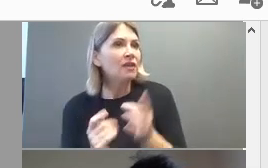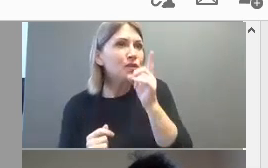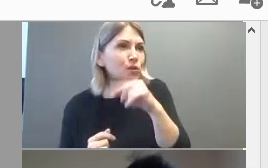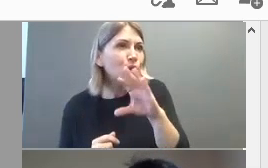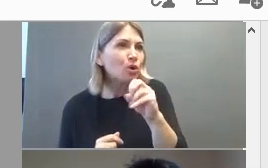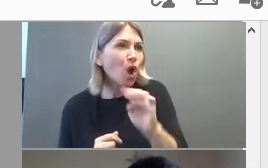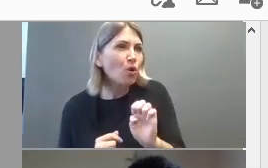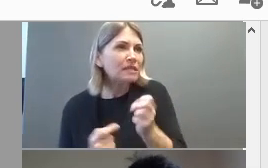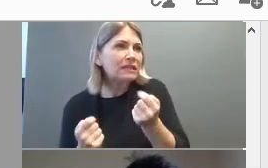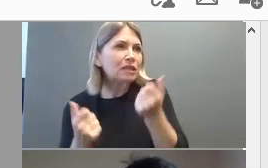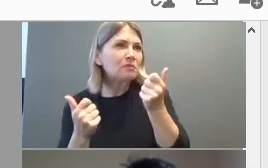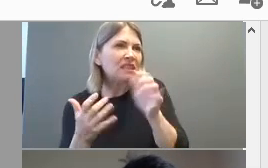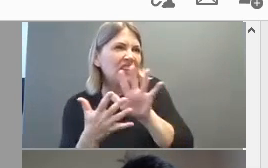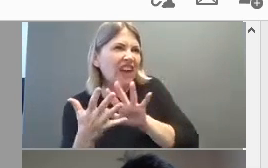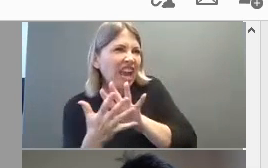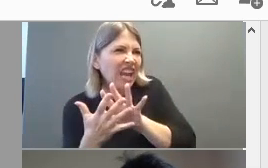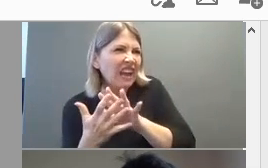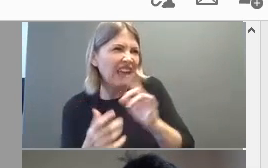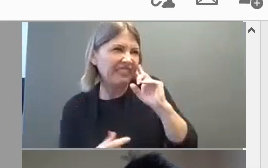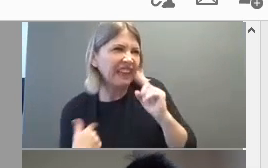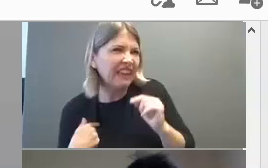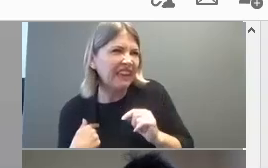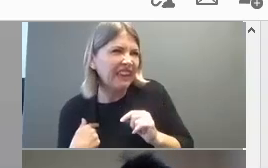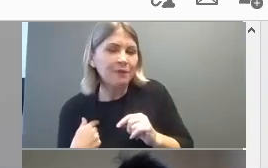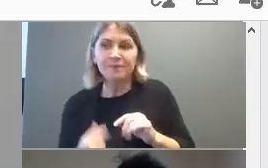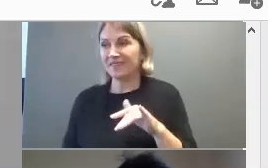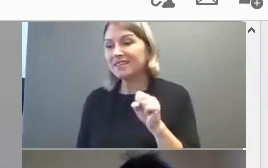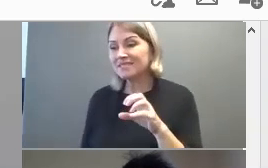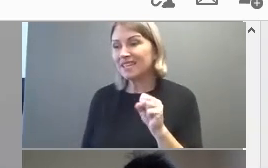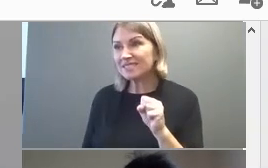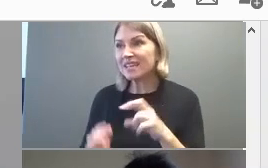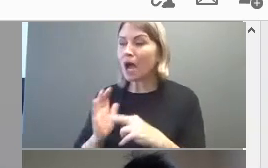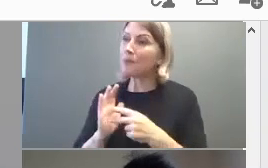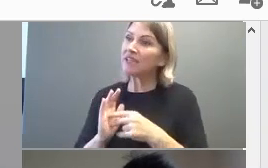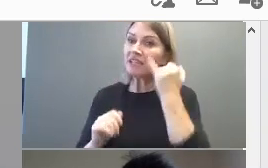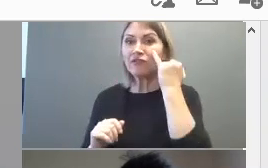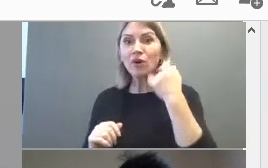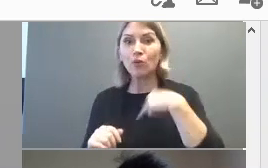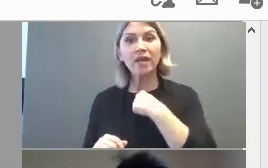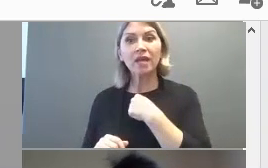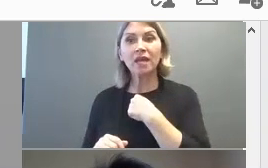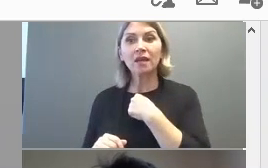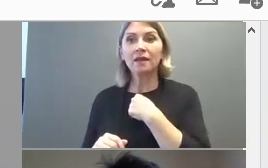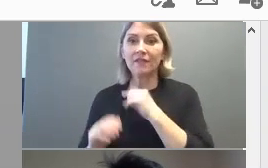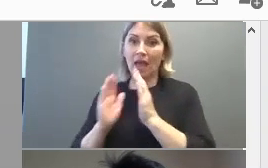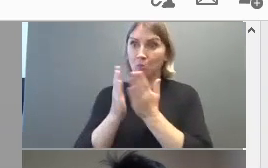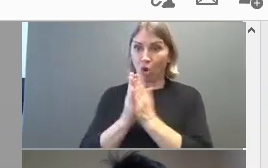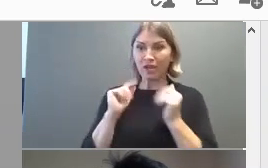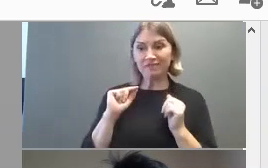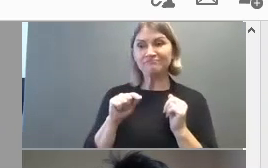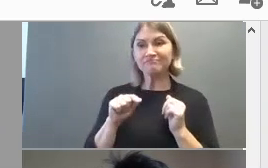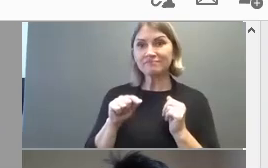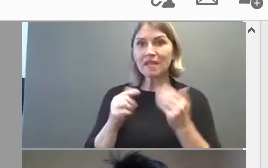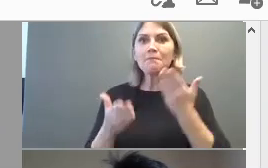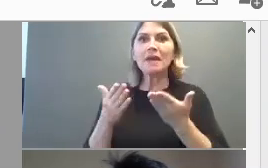little vague, I think. Yes, I mean, if we are going over the book from Corman, it might be a